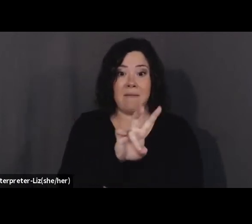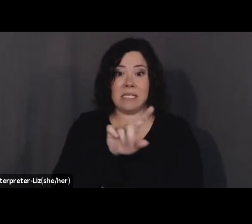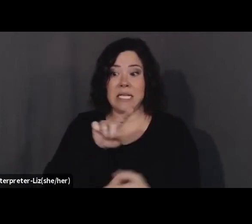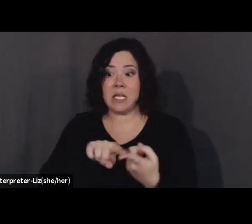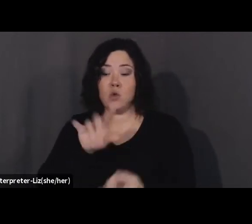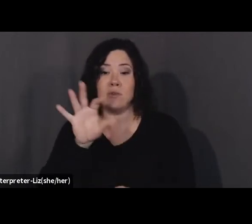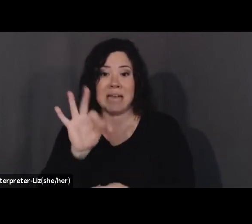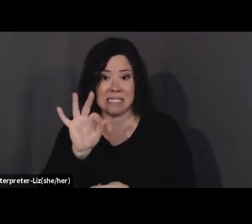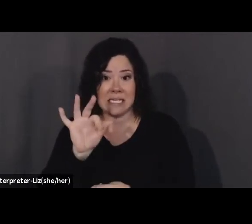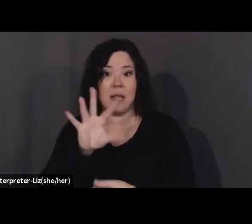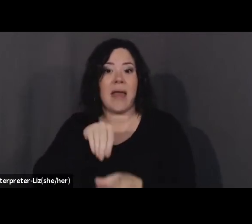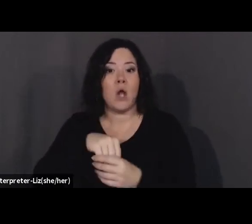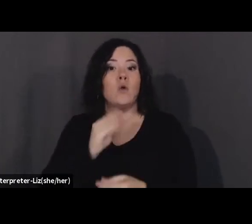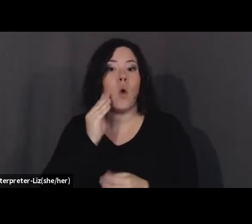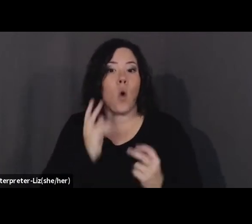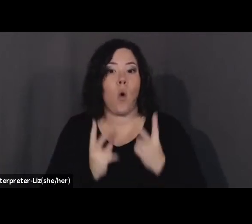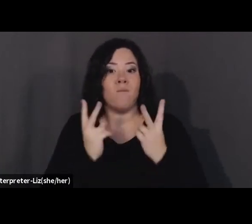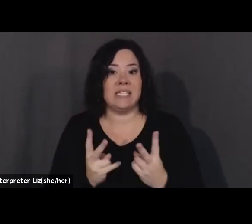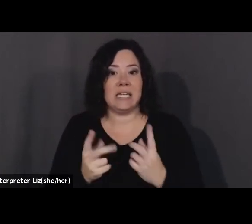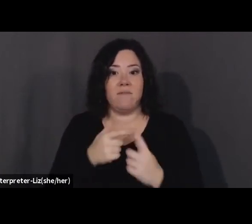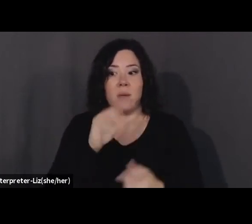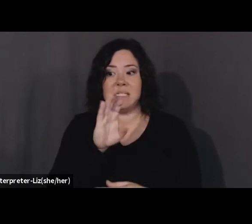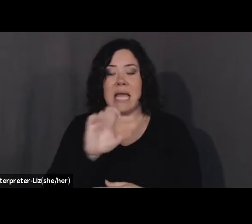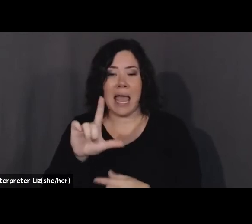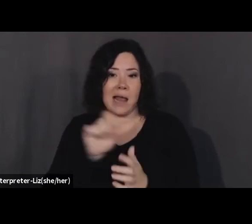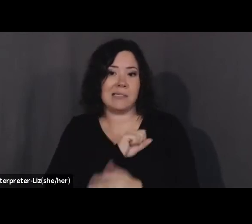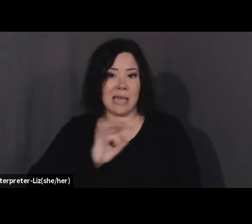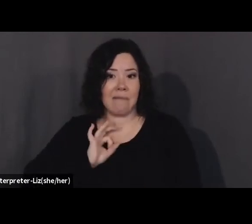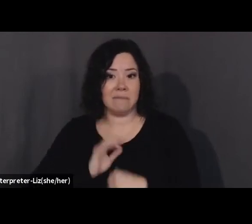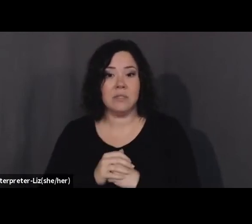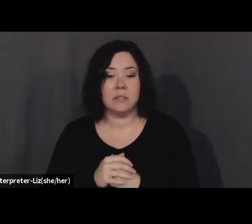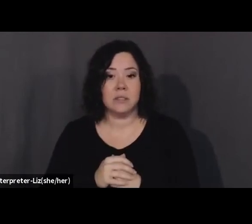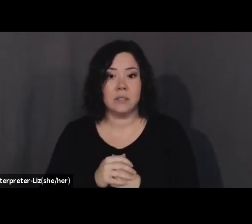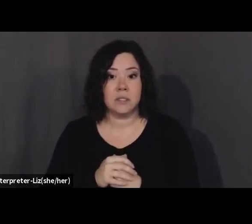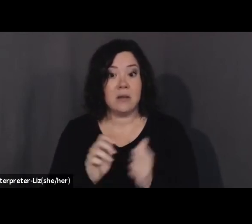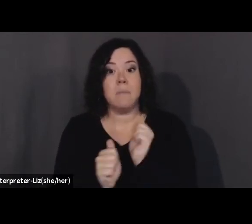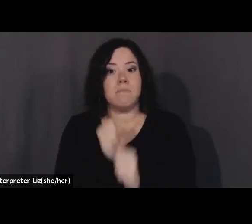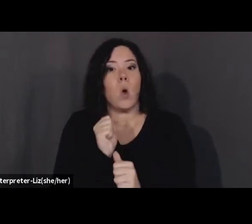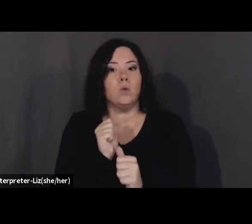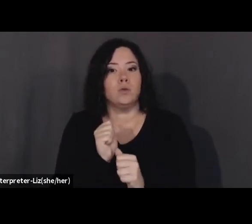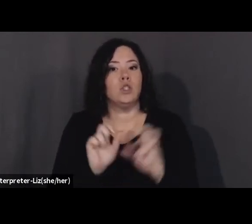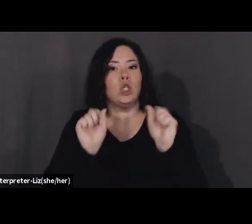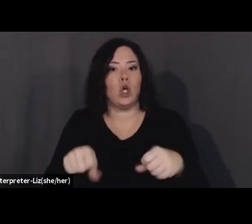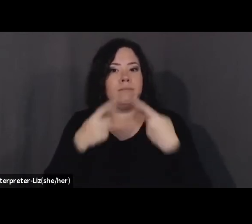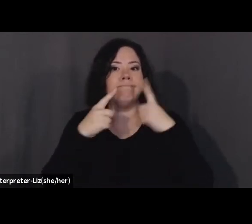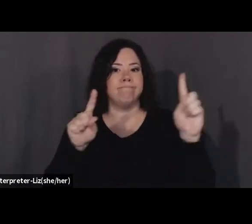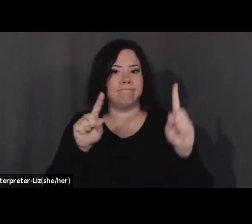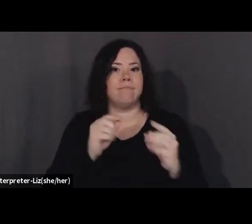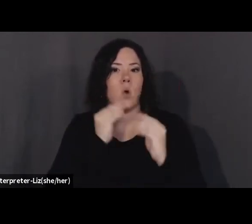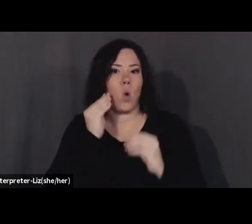visit by CIL staff when feasible. Most folks in the initial project were able to do a home visit,